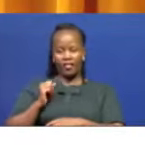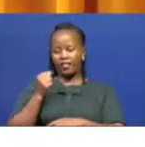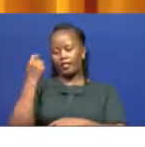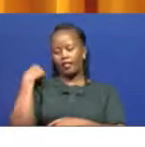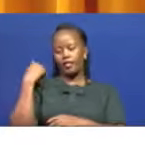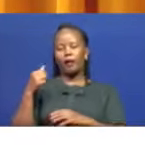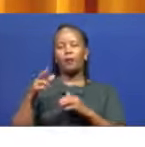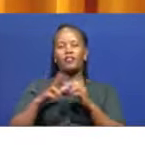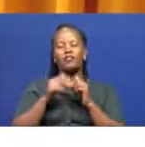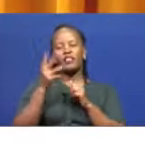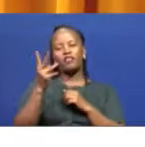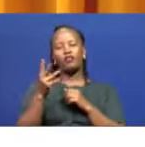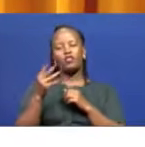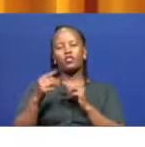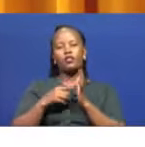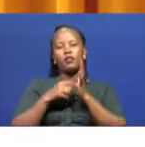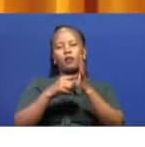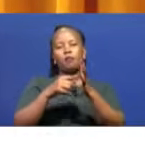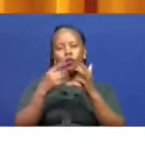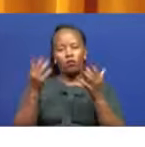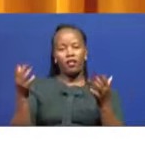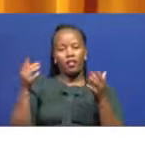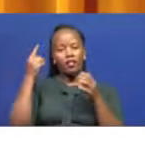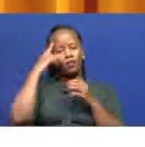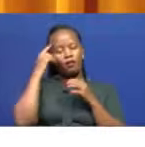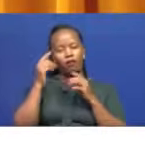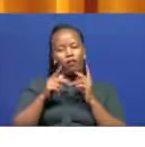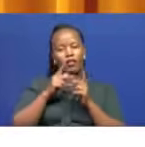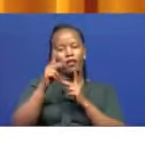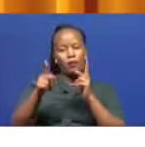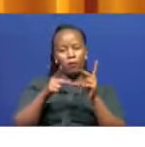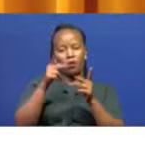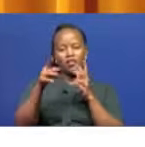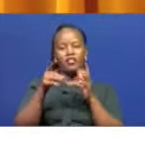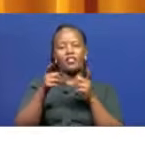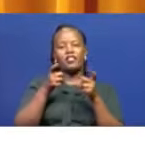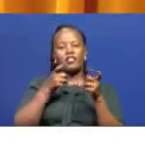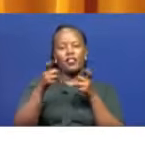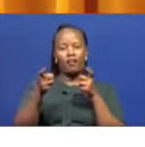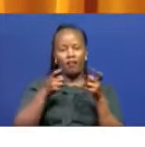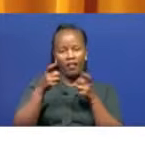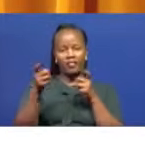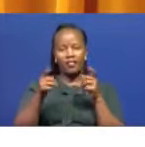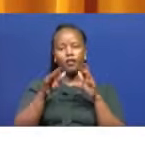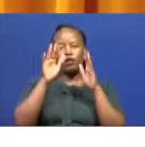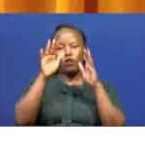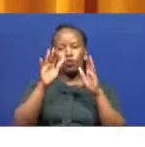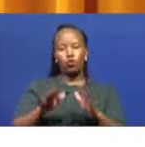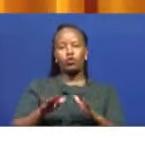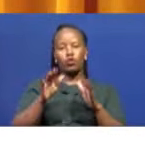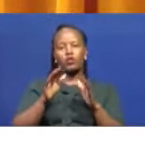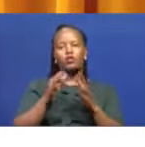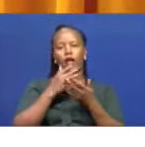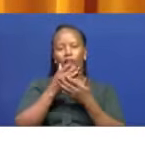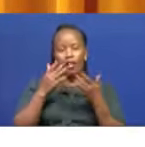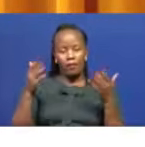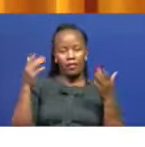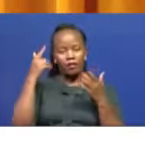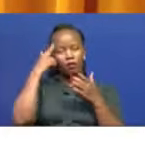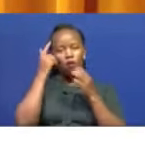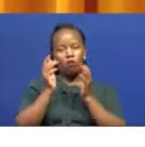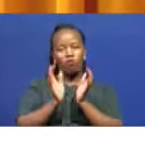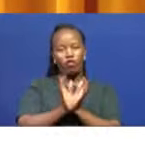74 provided for the procedure governing the crucial element of